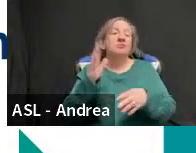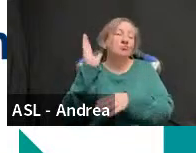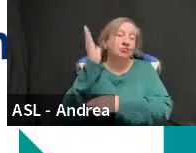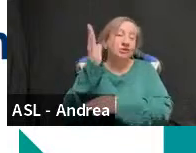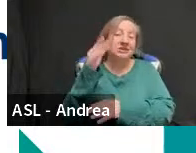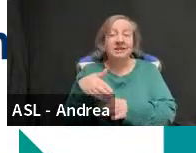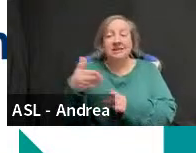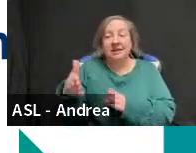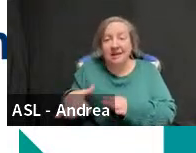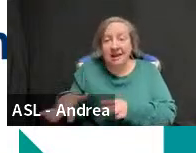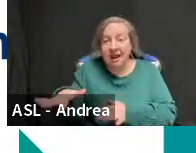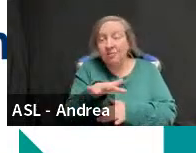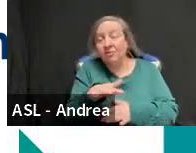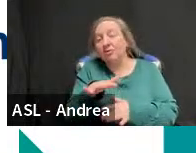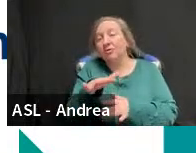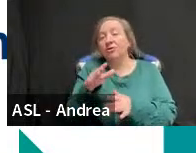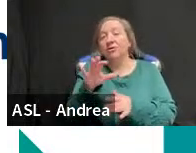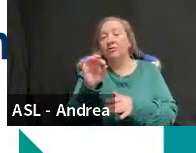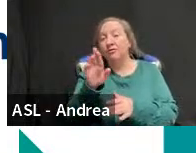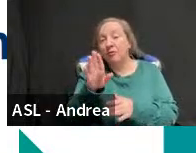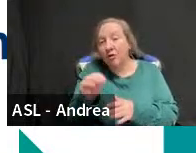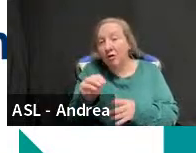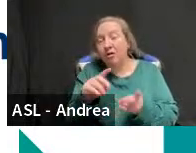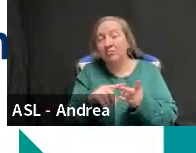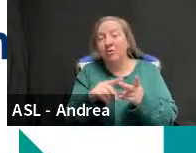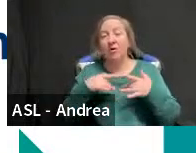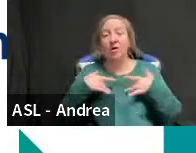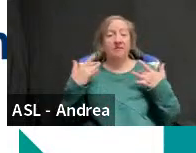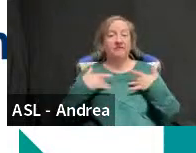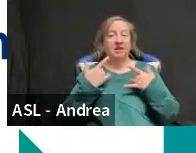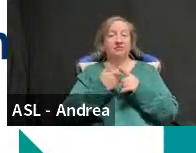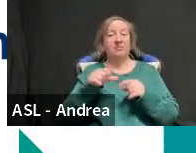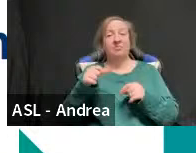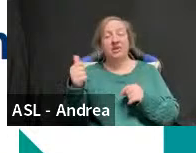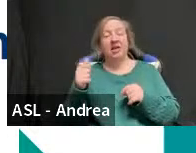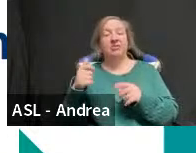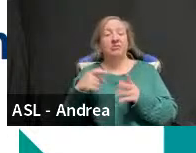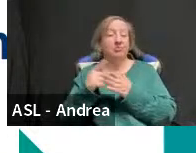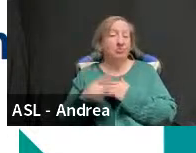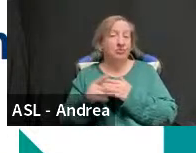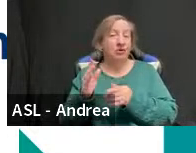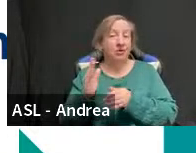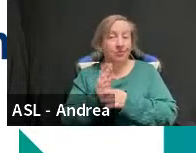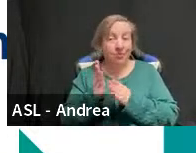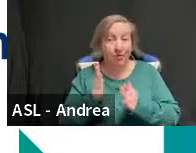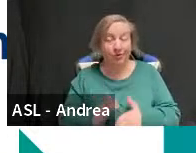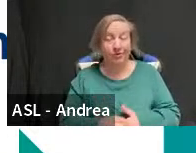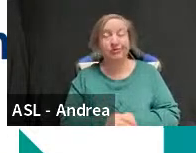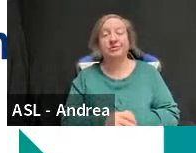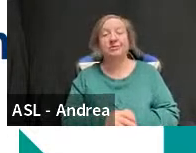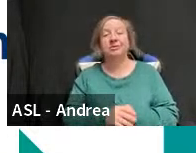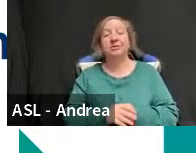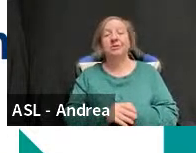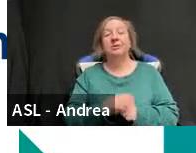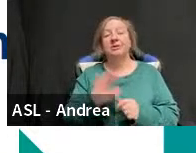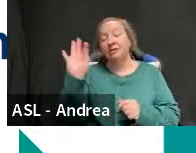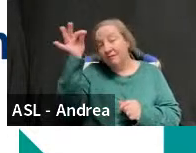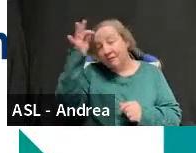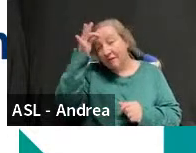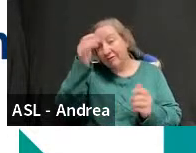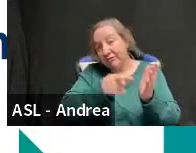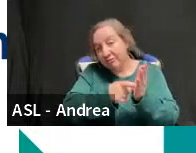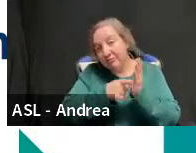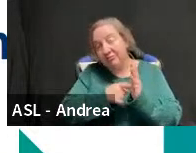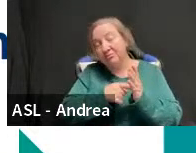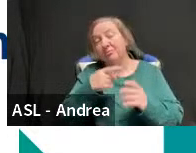forums or events held by our 8 other program partners, and federally mandated